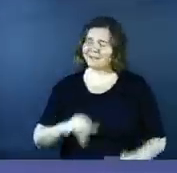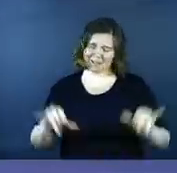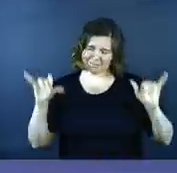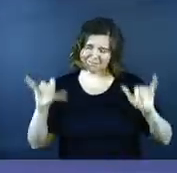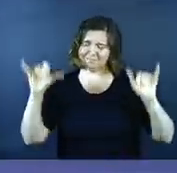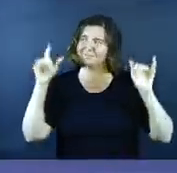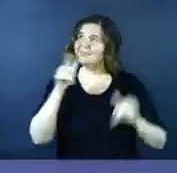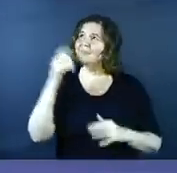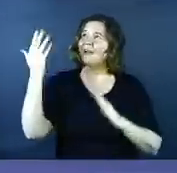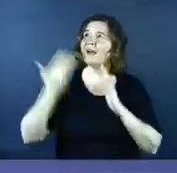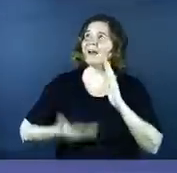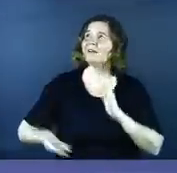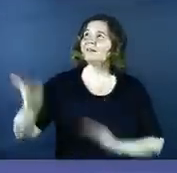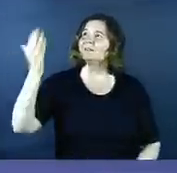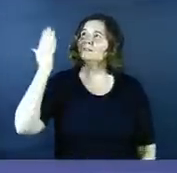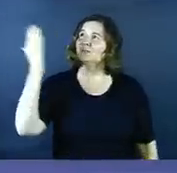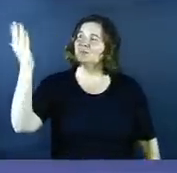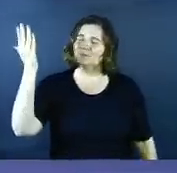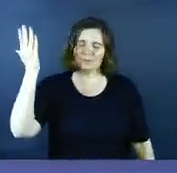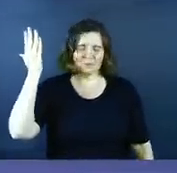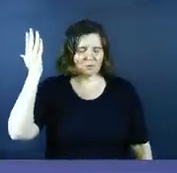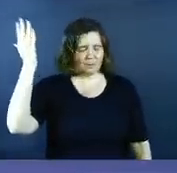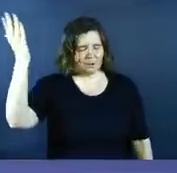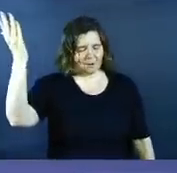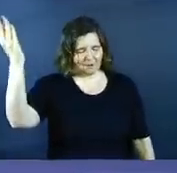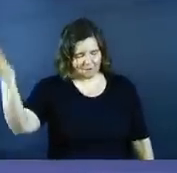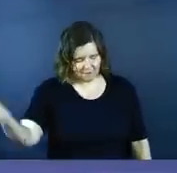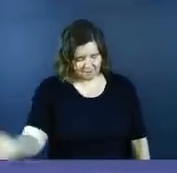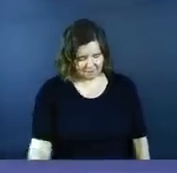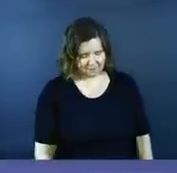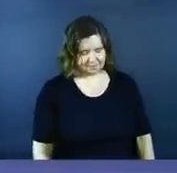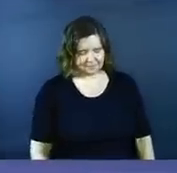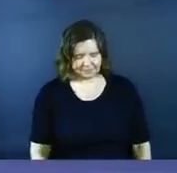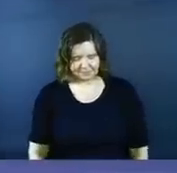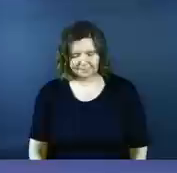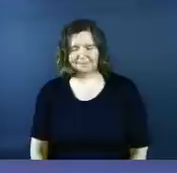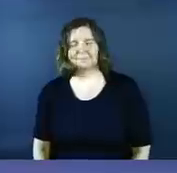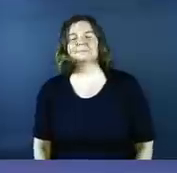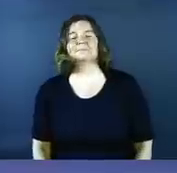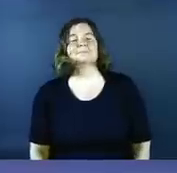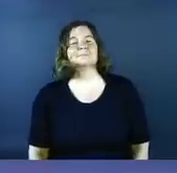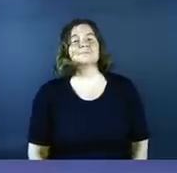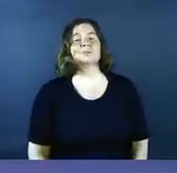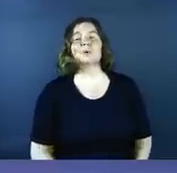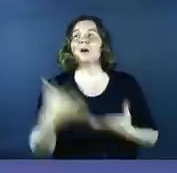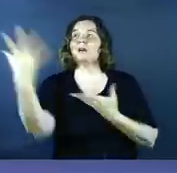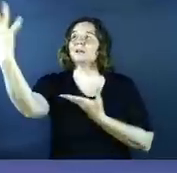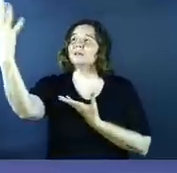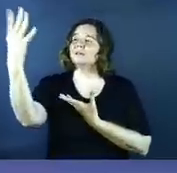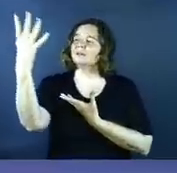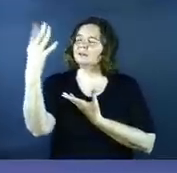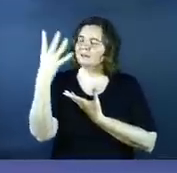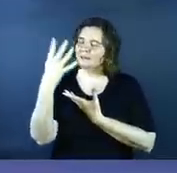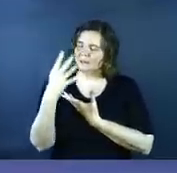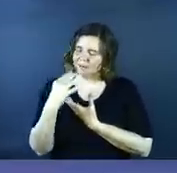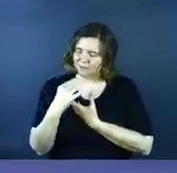my God, that is who you are. You are here. You are